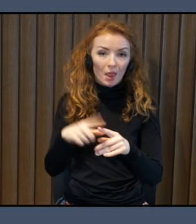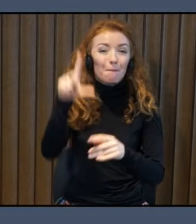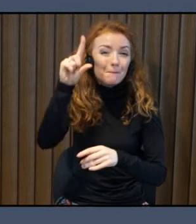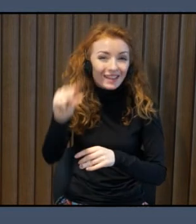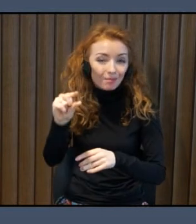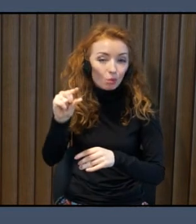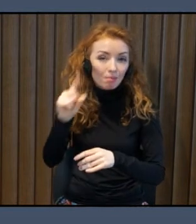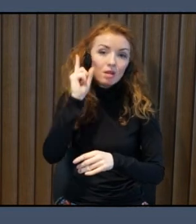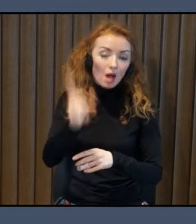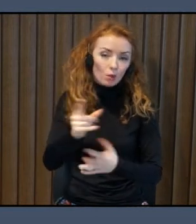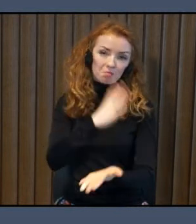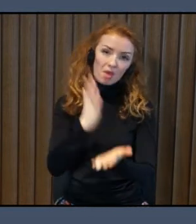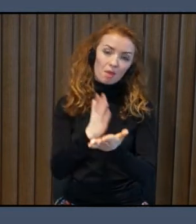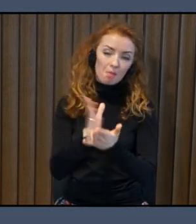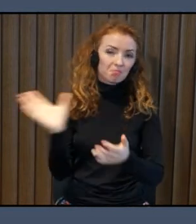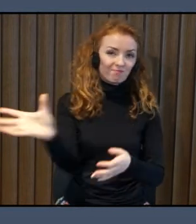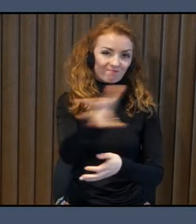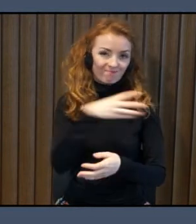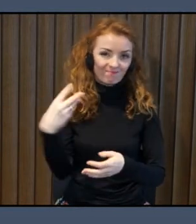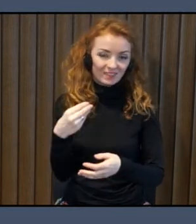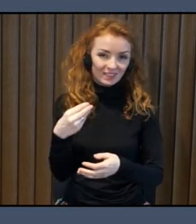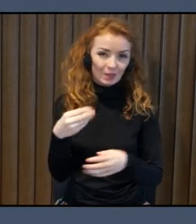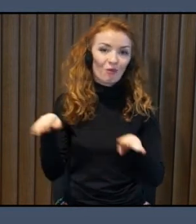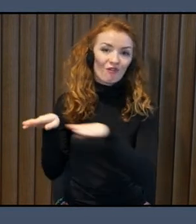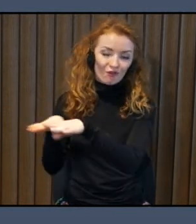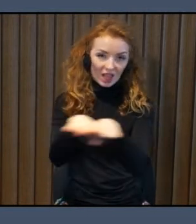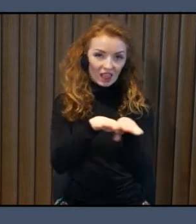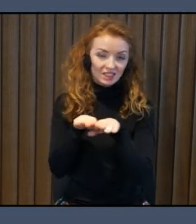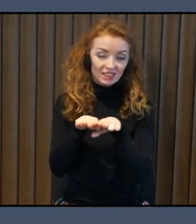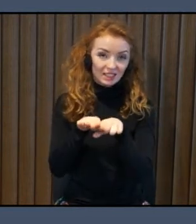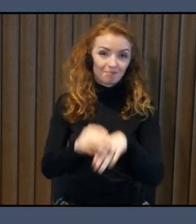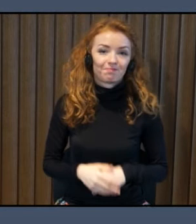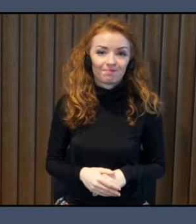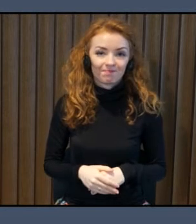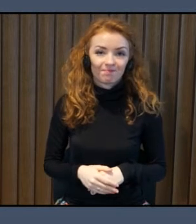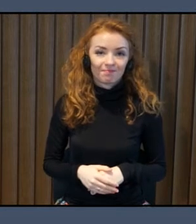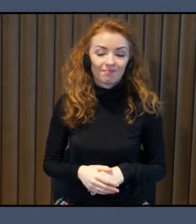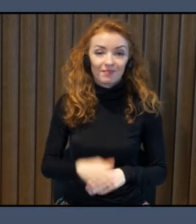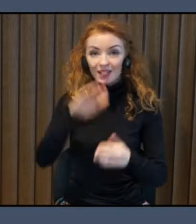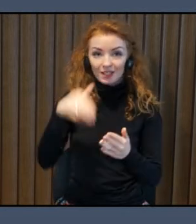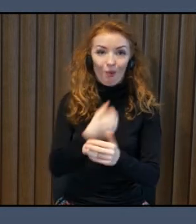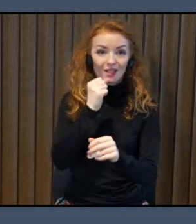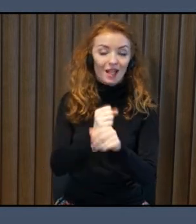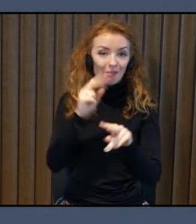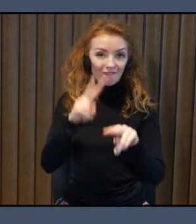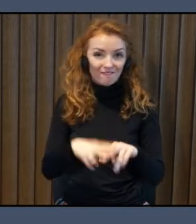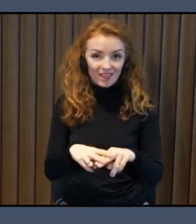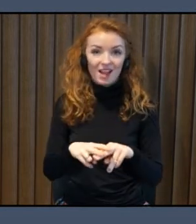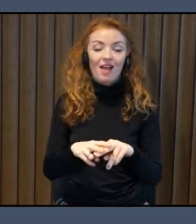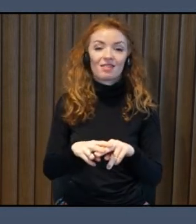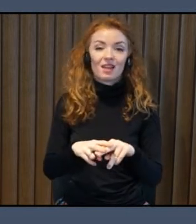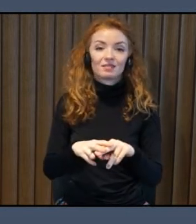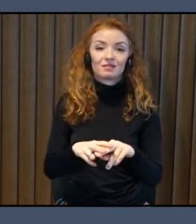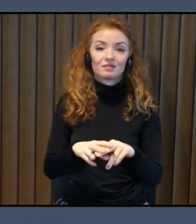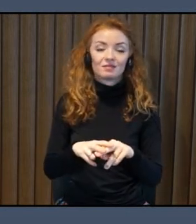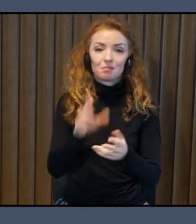you are a citizen of Latvia, and the minimum has to be accessible for everyone equally, right? The new